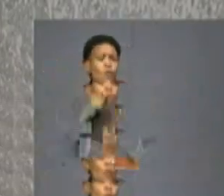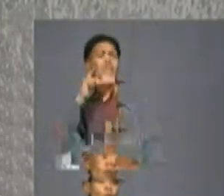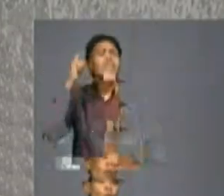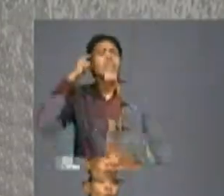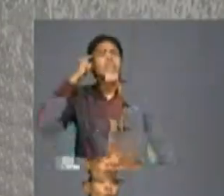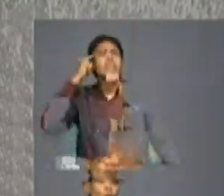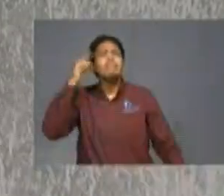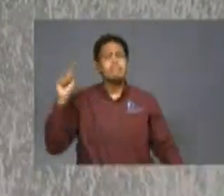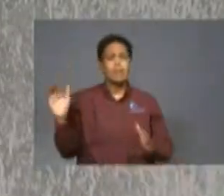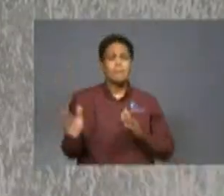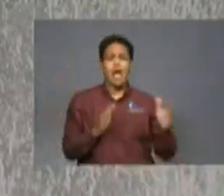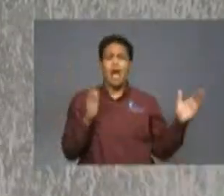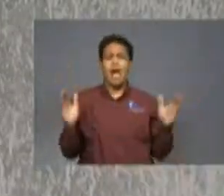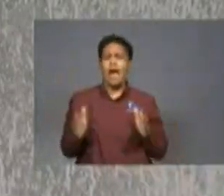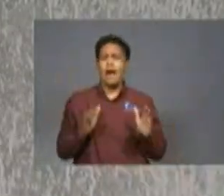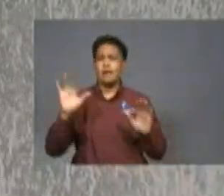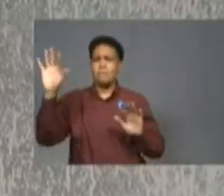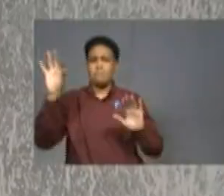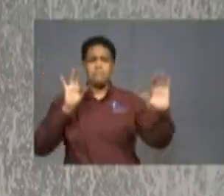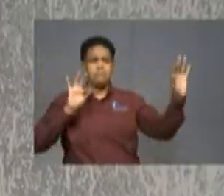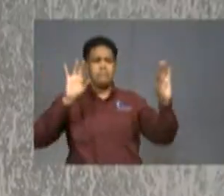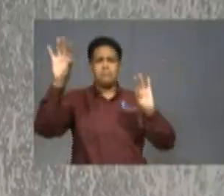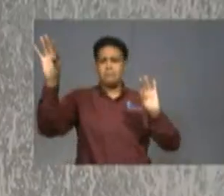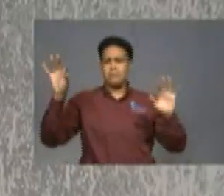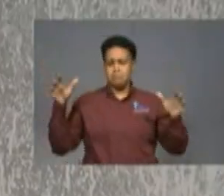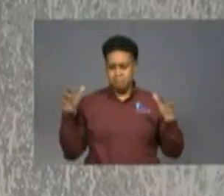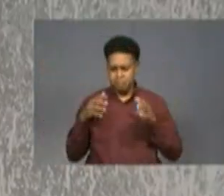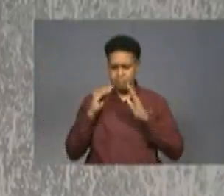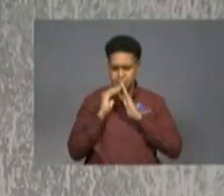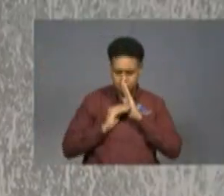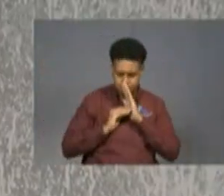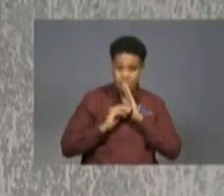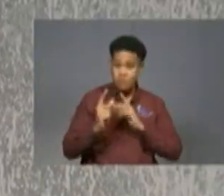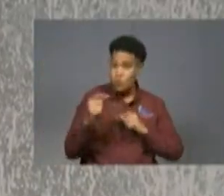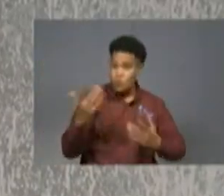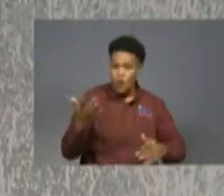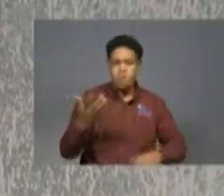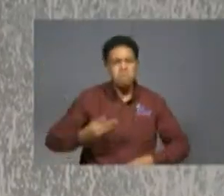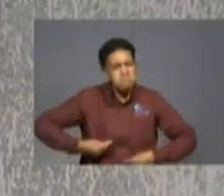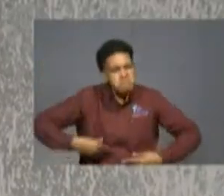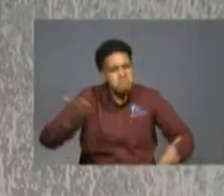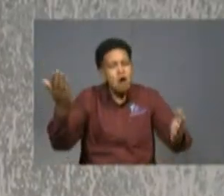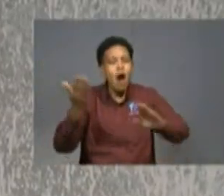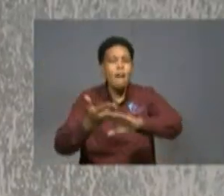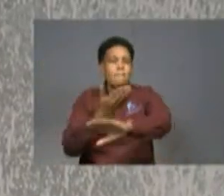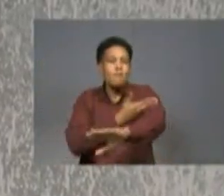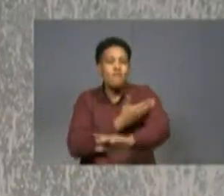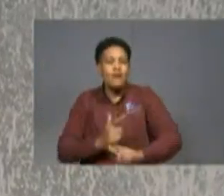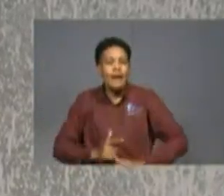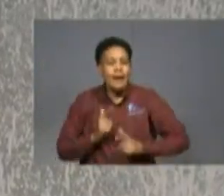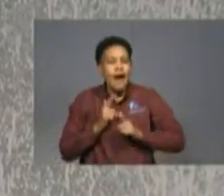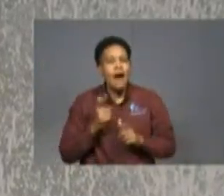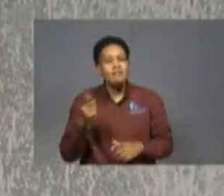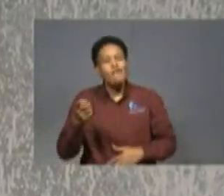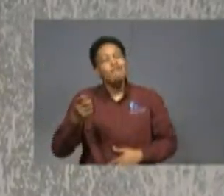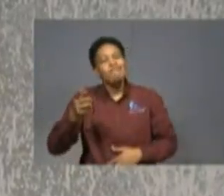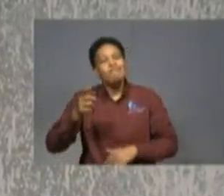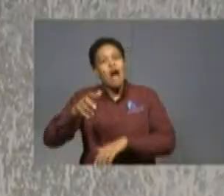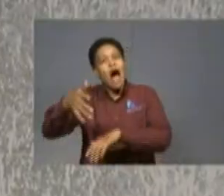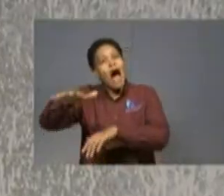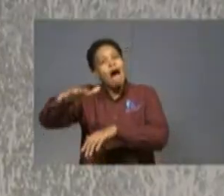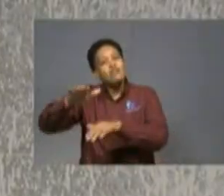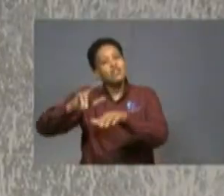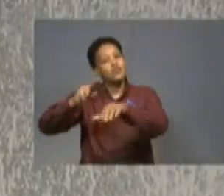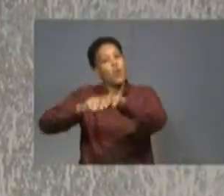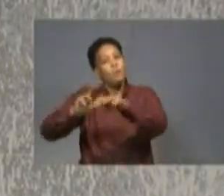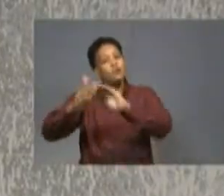a plan that has delivered and improved the lives of the average Jamaican. Now, I know that